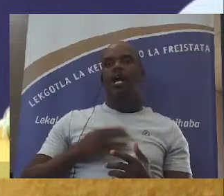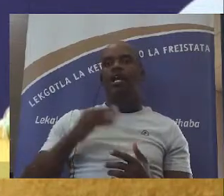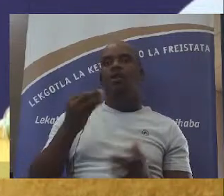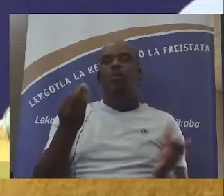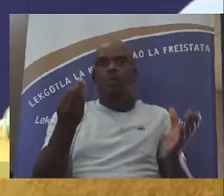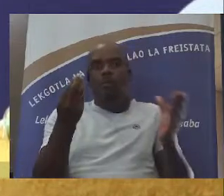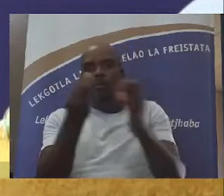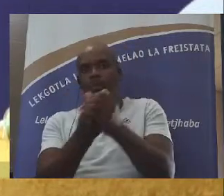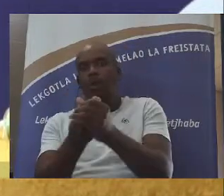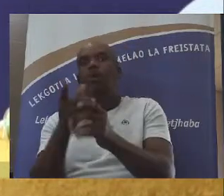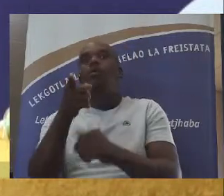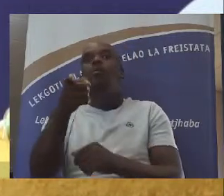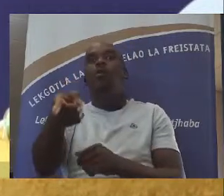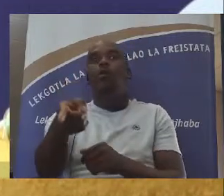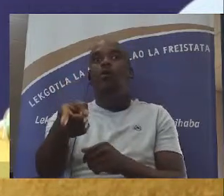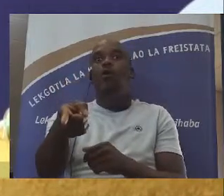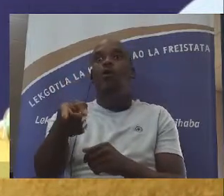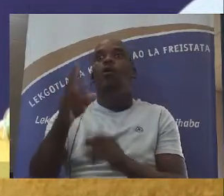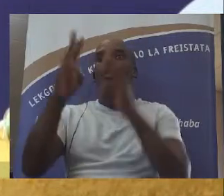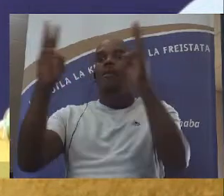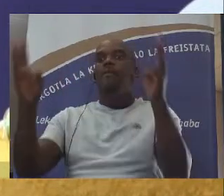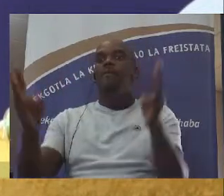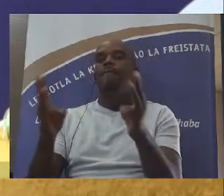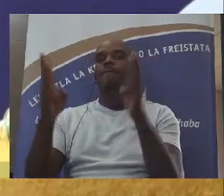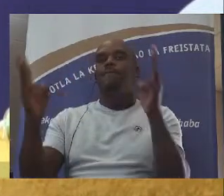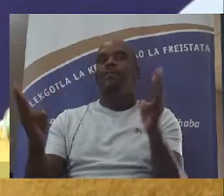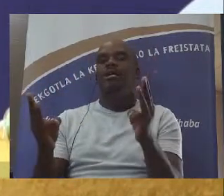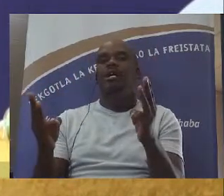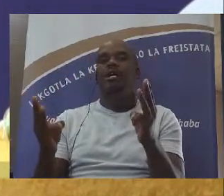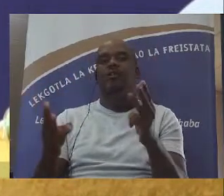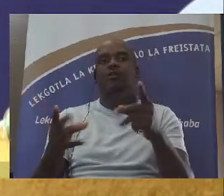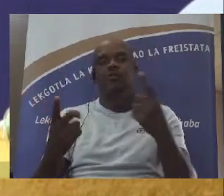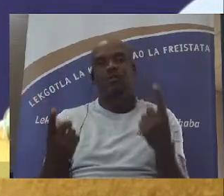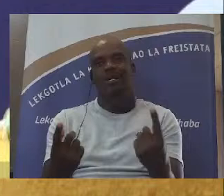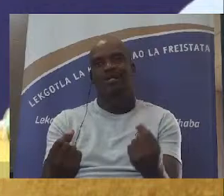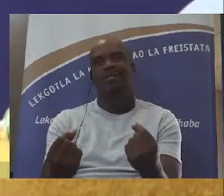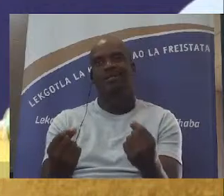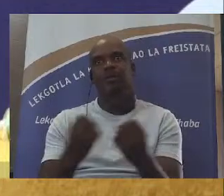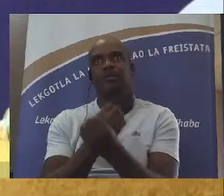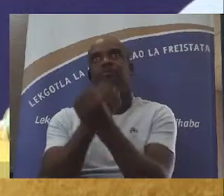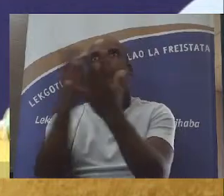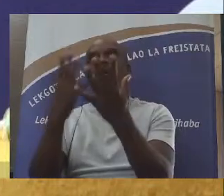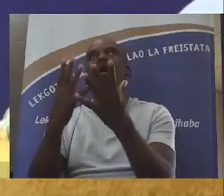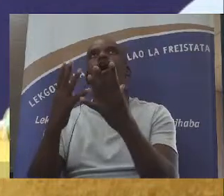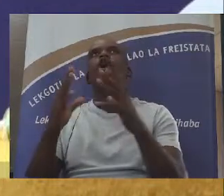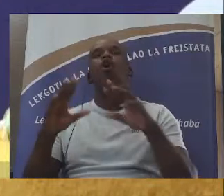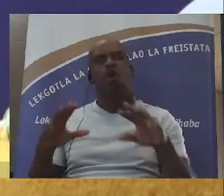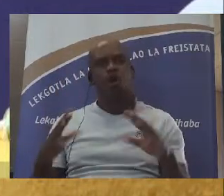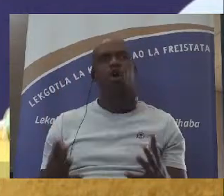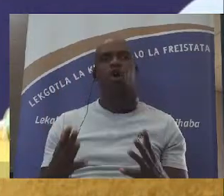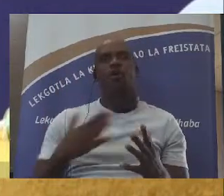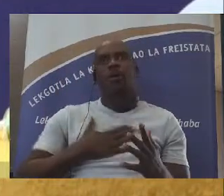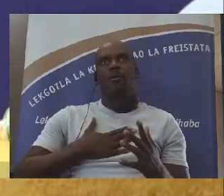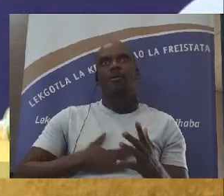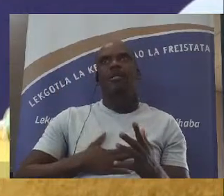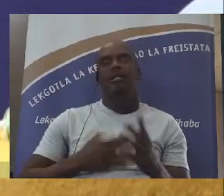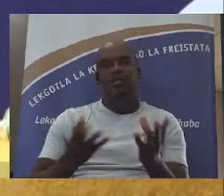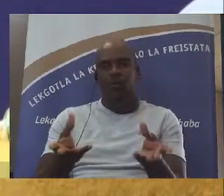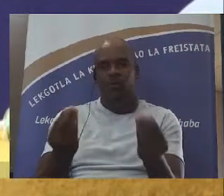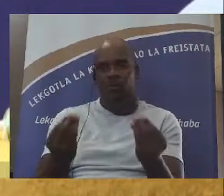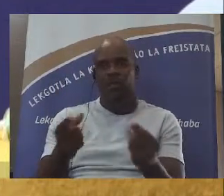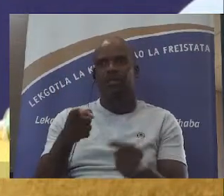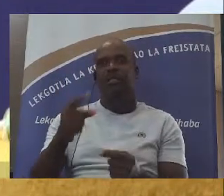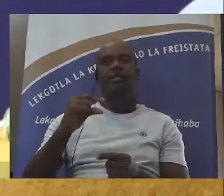part ya batho ba etsang exploration kapa ba batlang ho fumana that